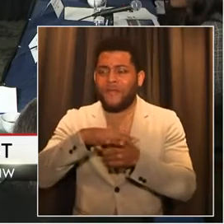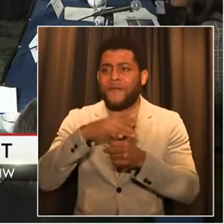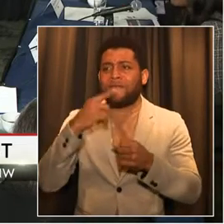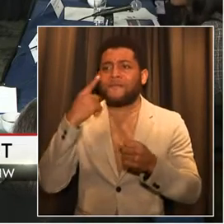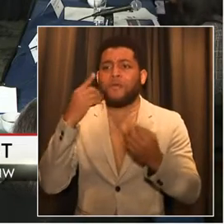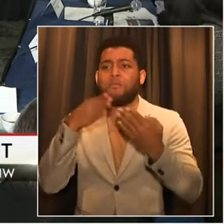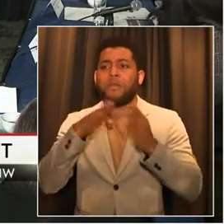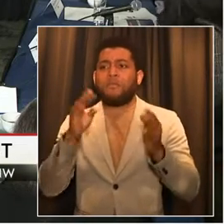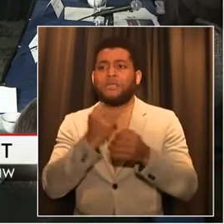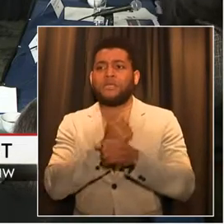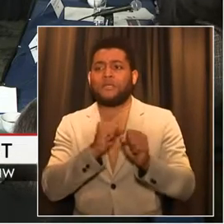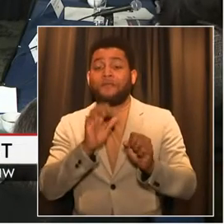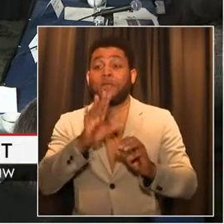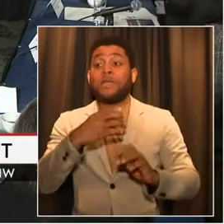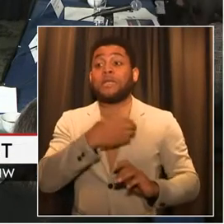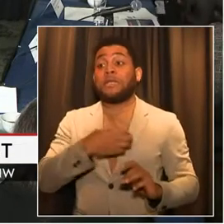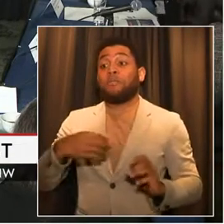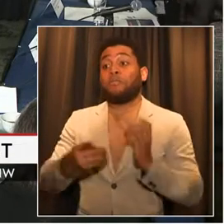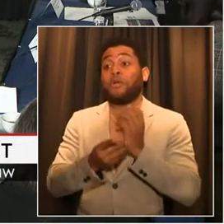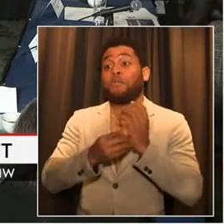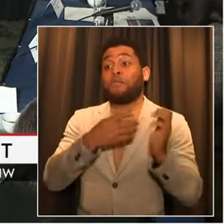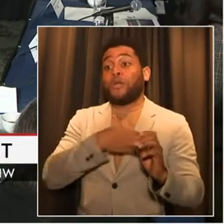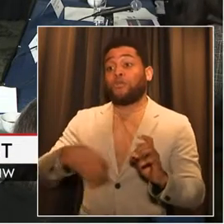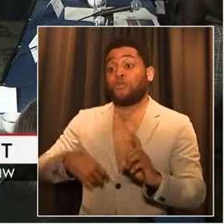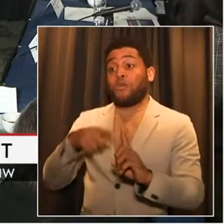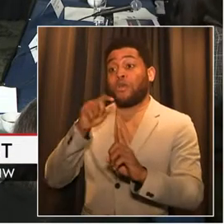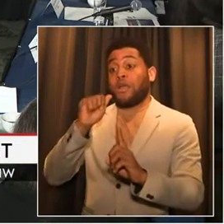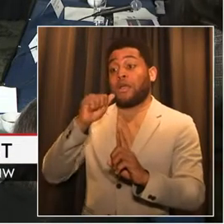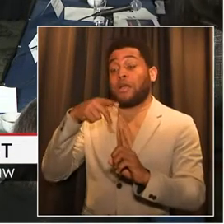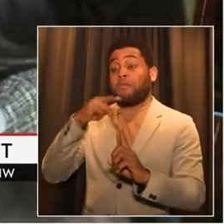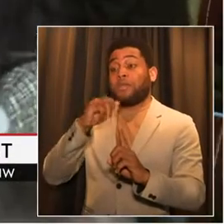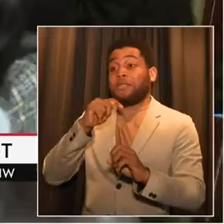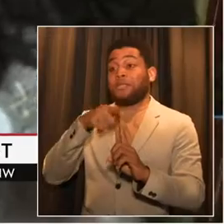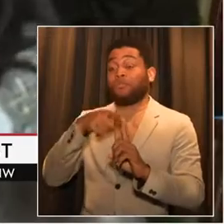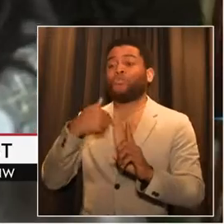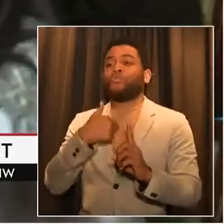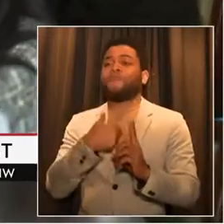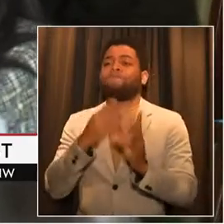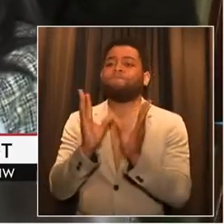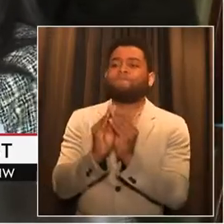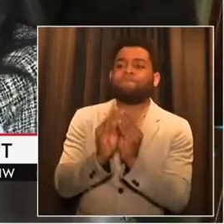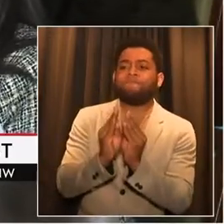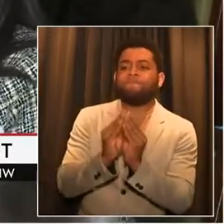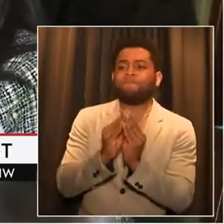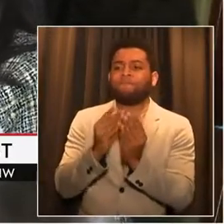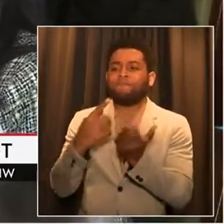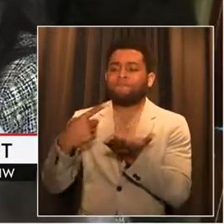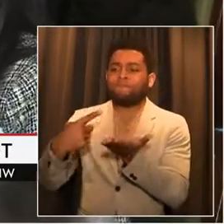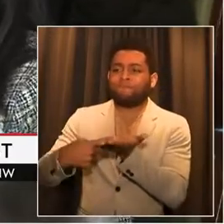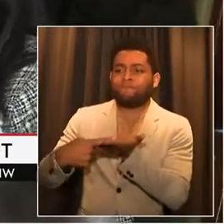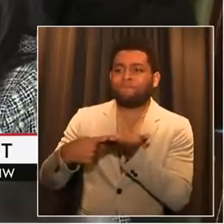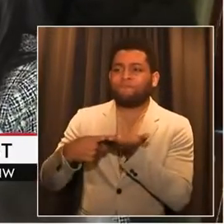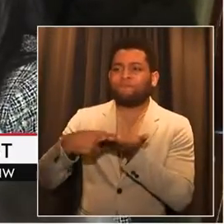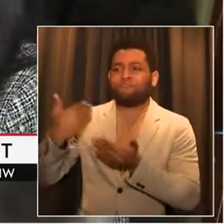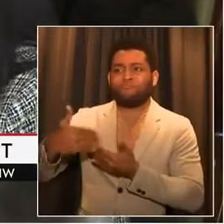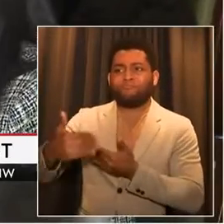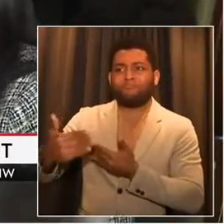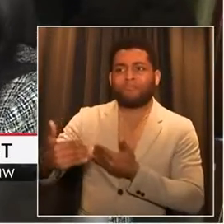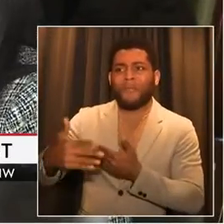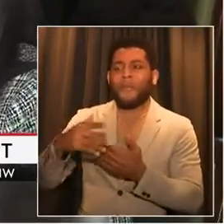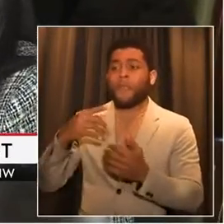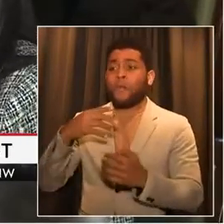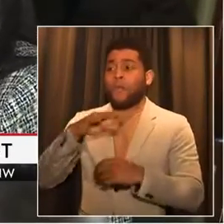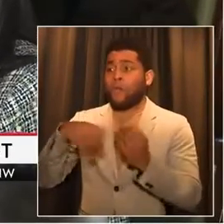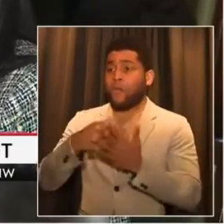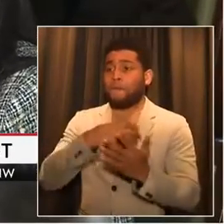meet very regularly, and actually all the deputy mayors, to discuss the fact that we all play a role in